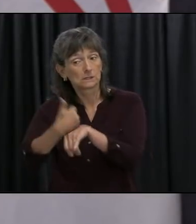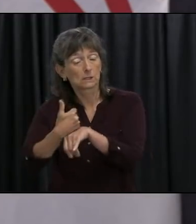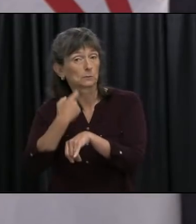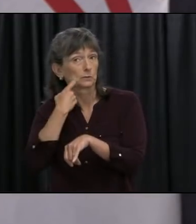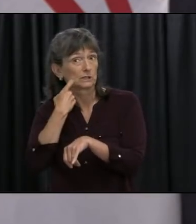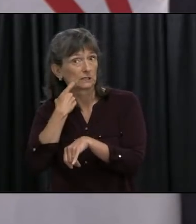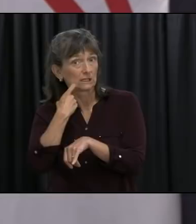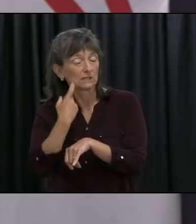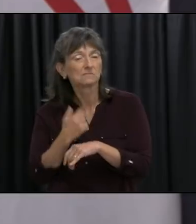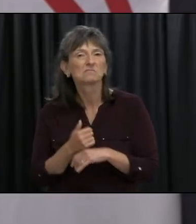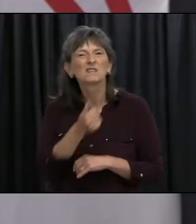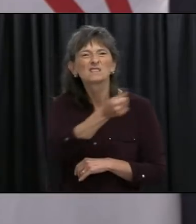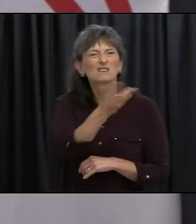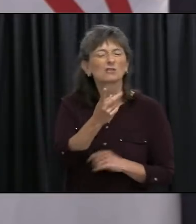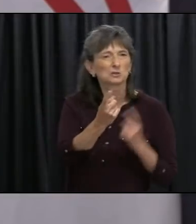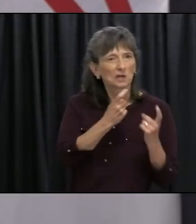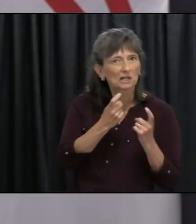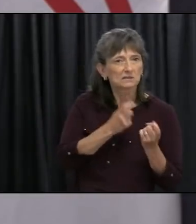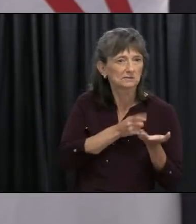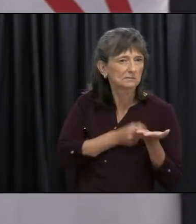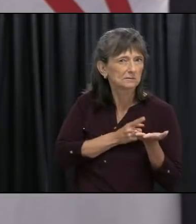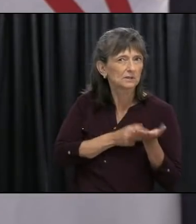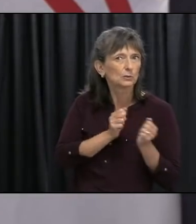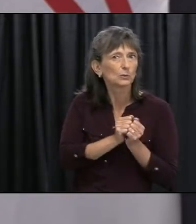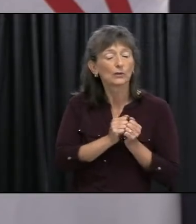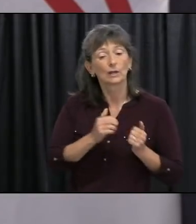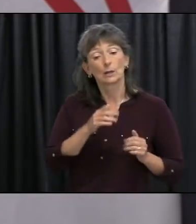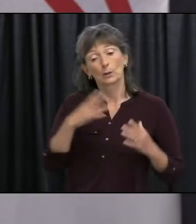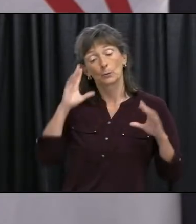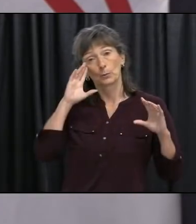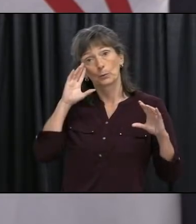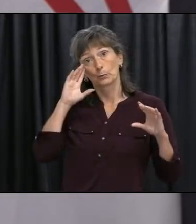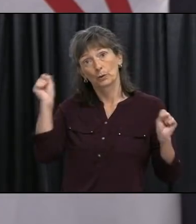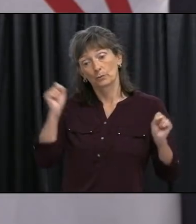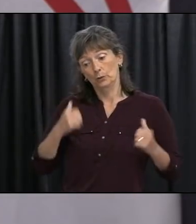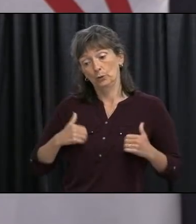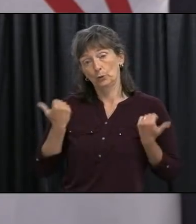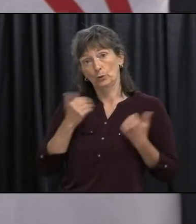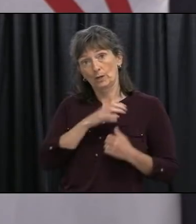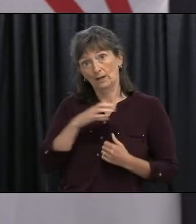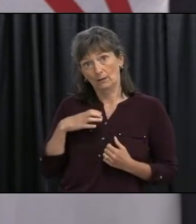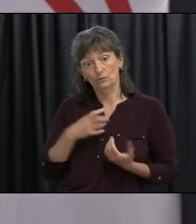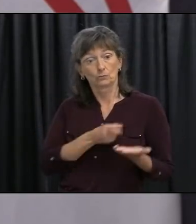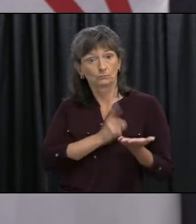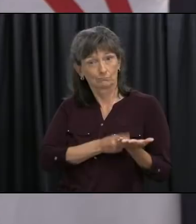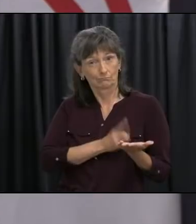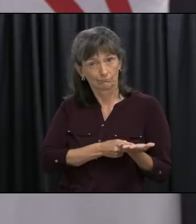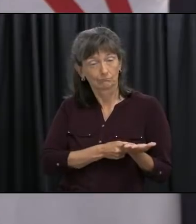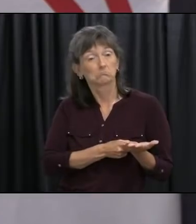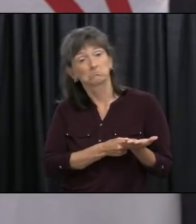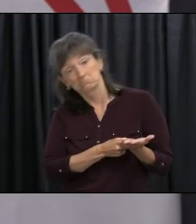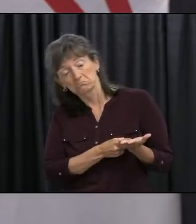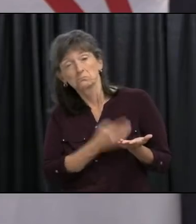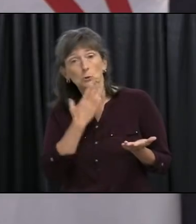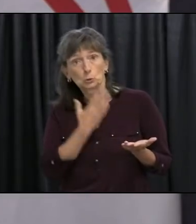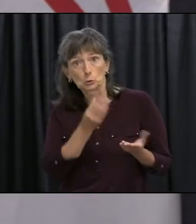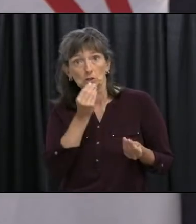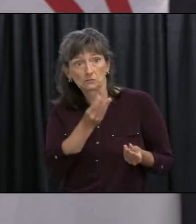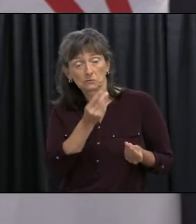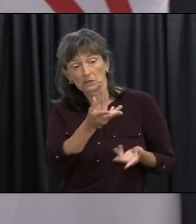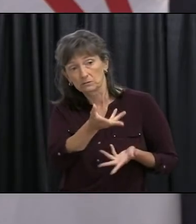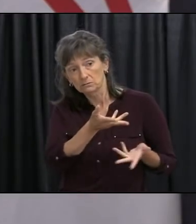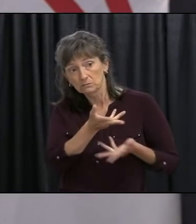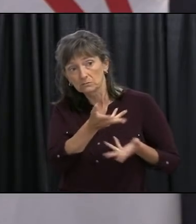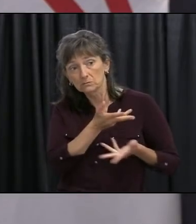was a topic of discussion that we had with our Premier's Youth Council. They weighed into this as well and provided some great information on